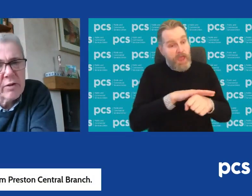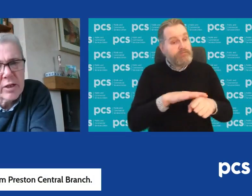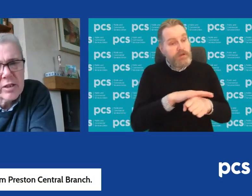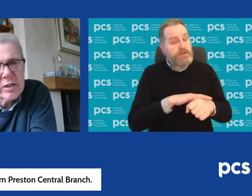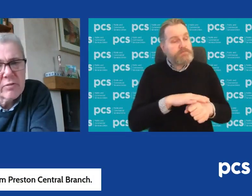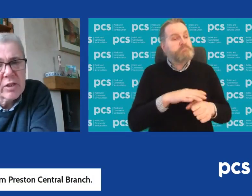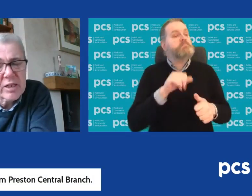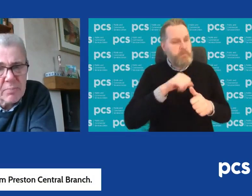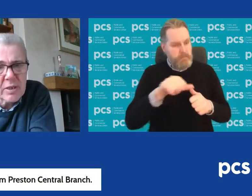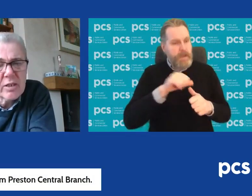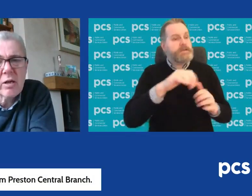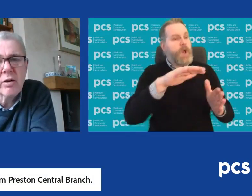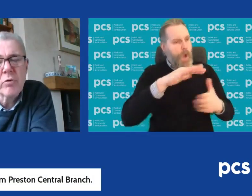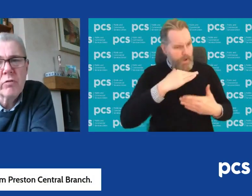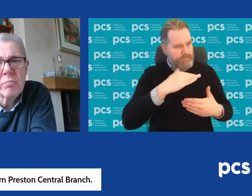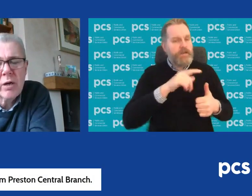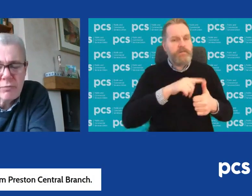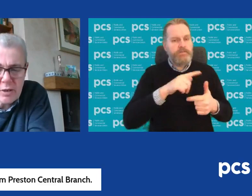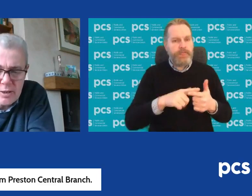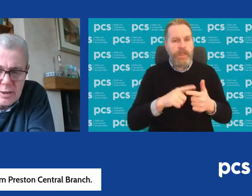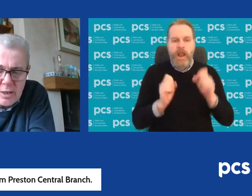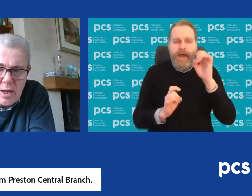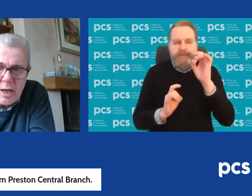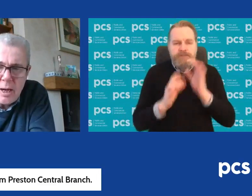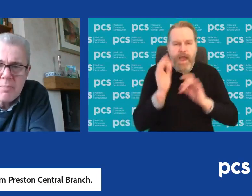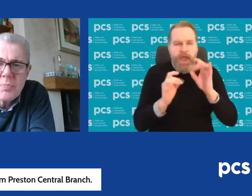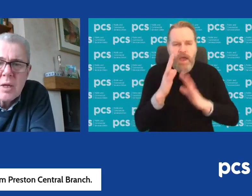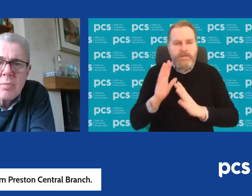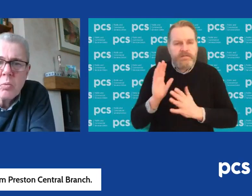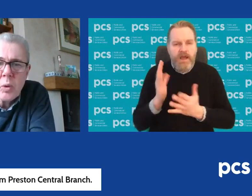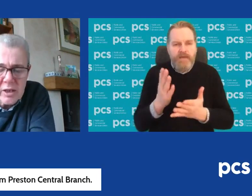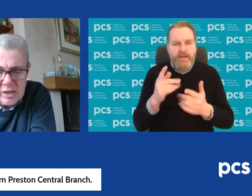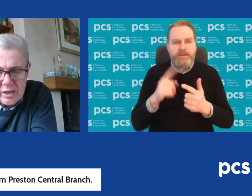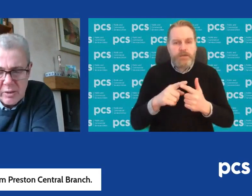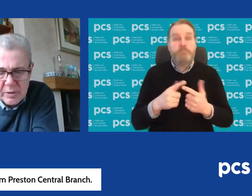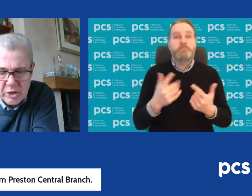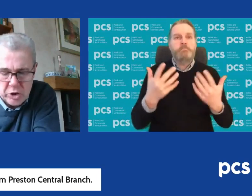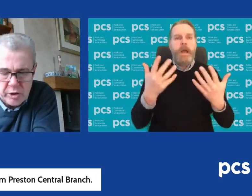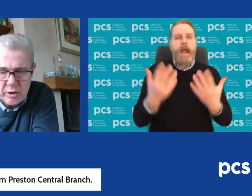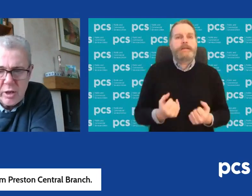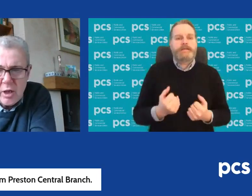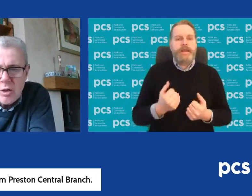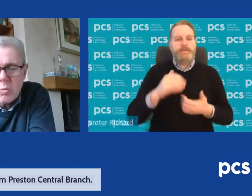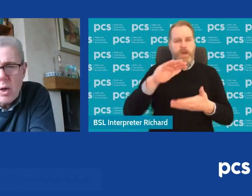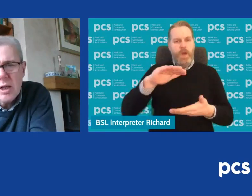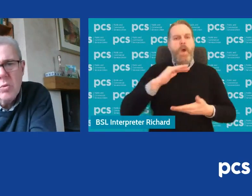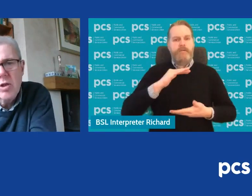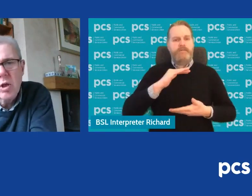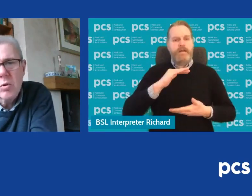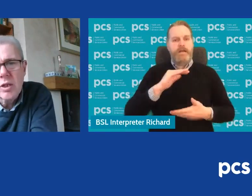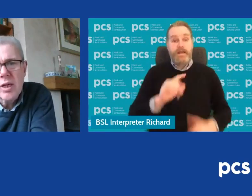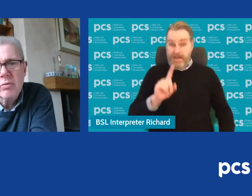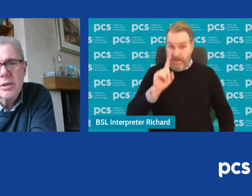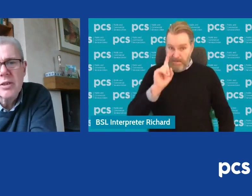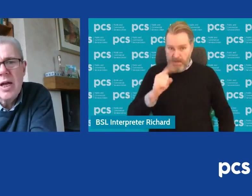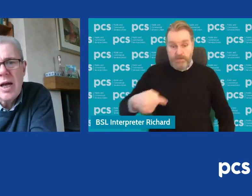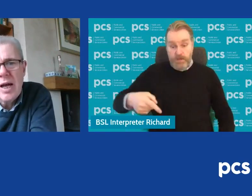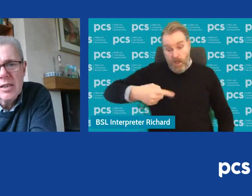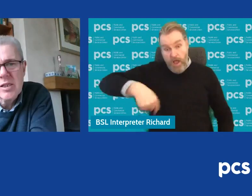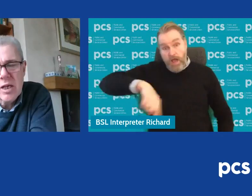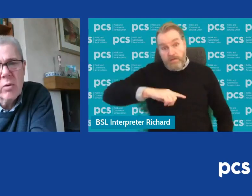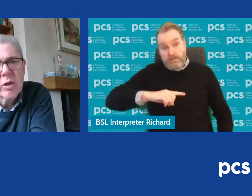like the firefighters, have accepted an improved pay offer. But we are still in the position that whilst we're told the